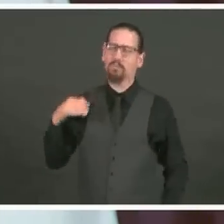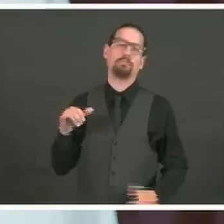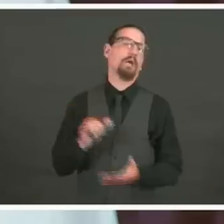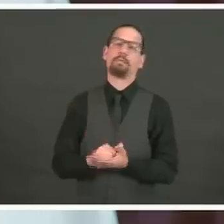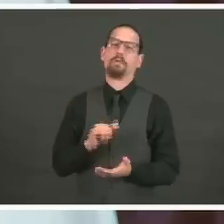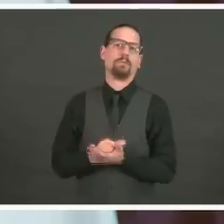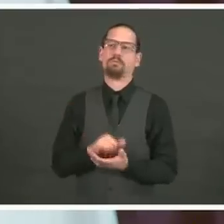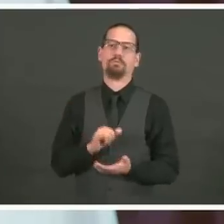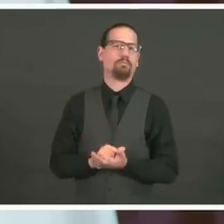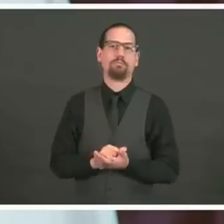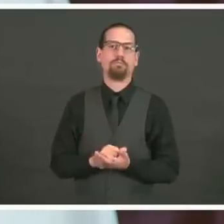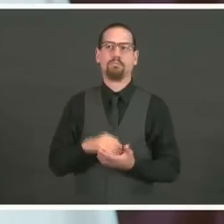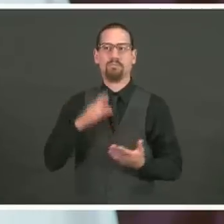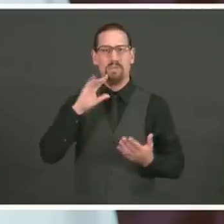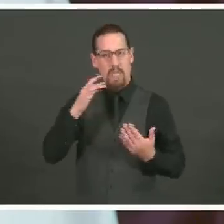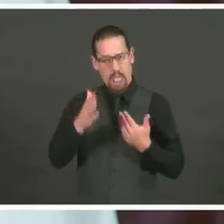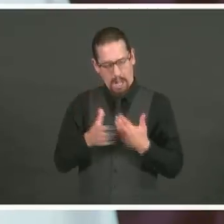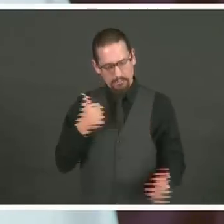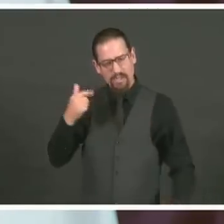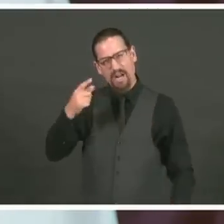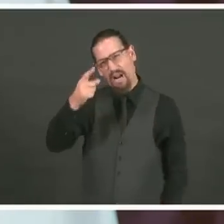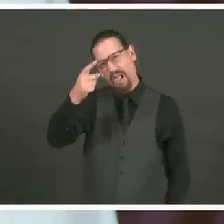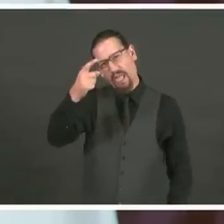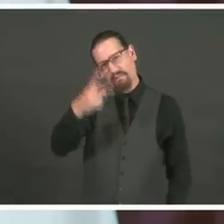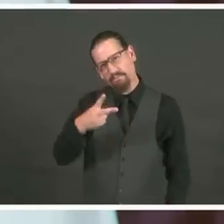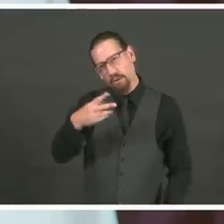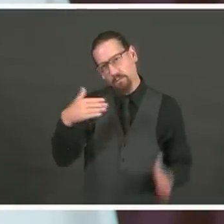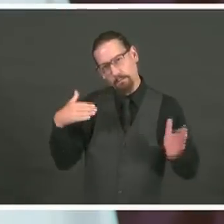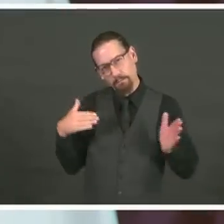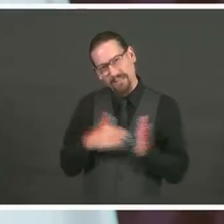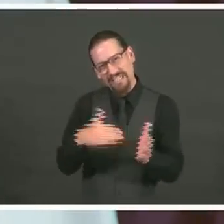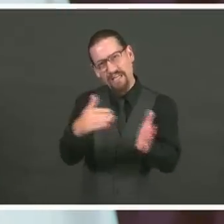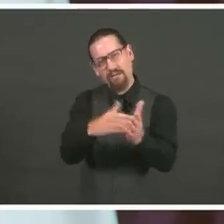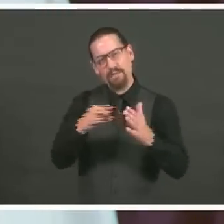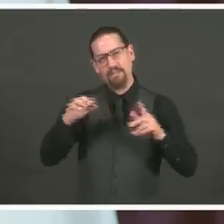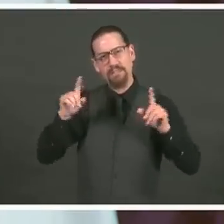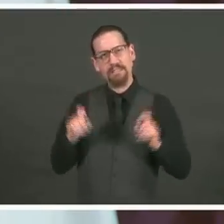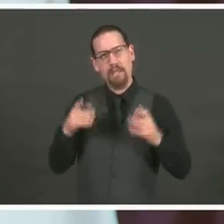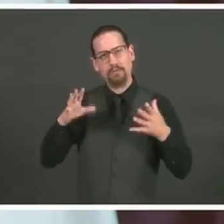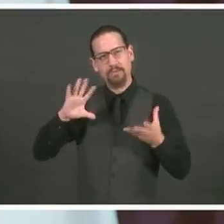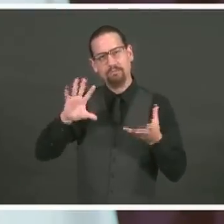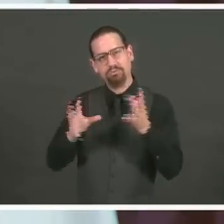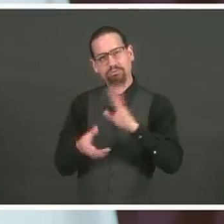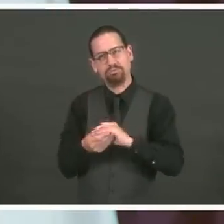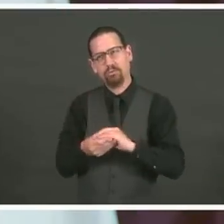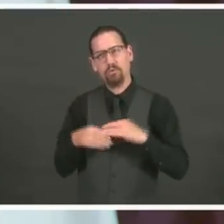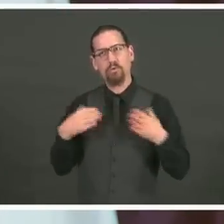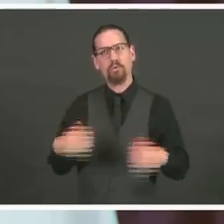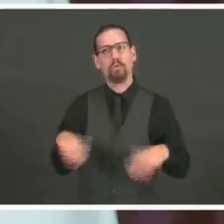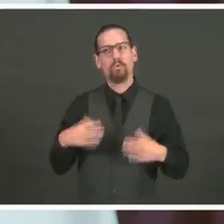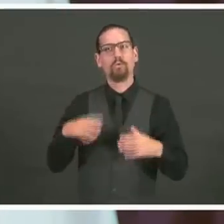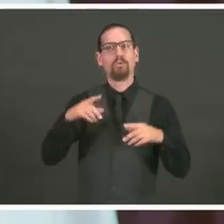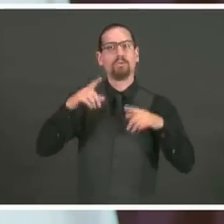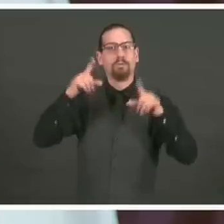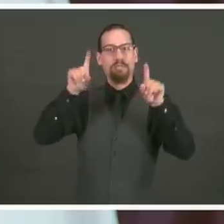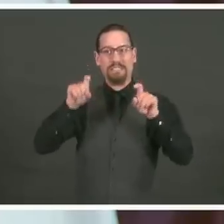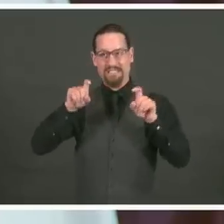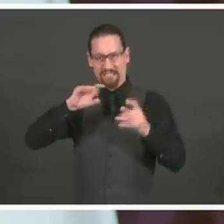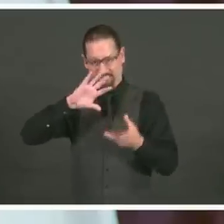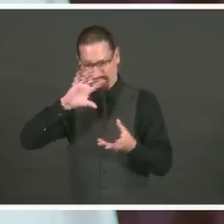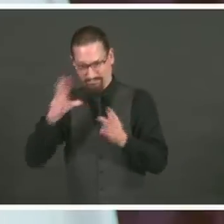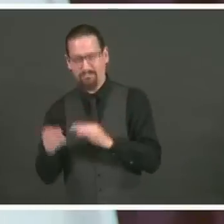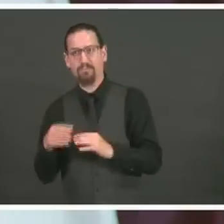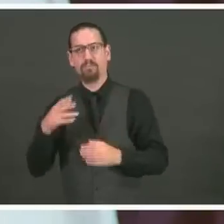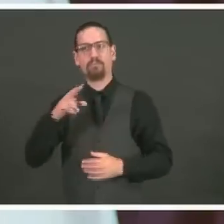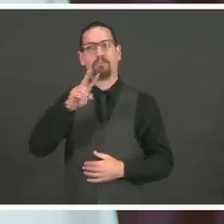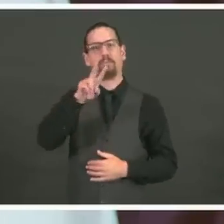tests. We've tested more than 234,000 Rhode Islanders, which puts us right at the head of